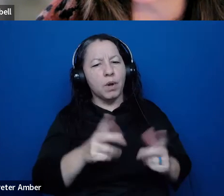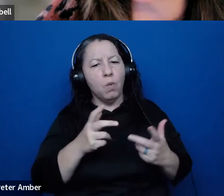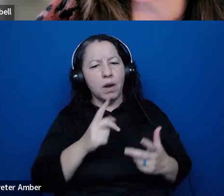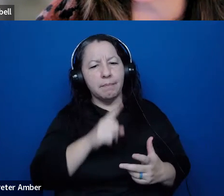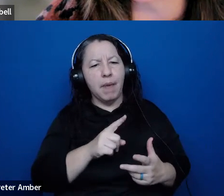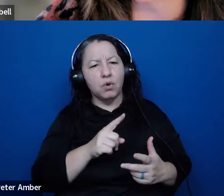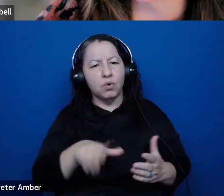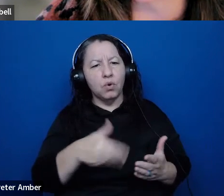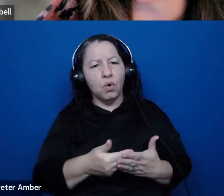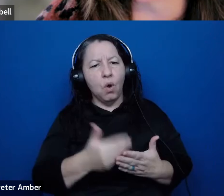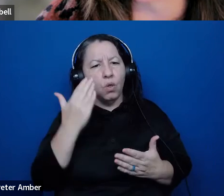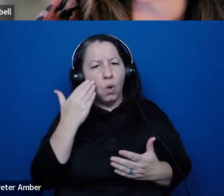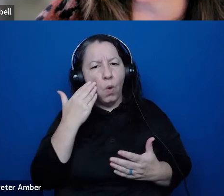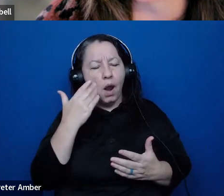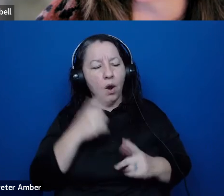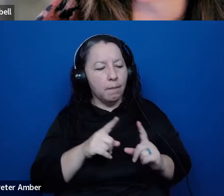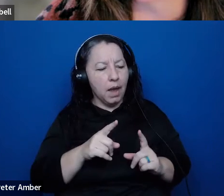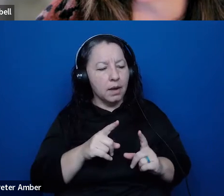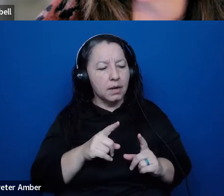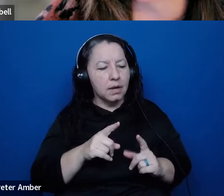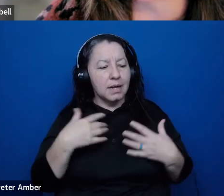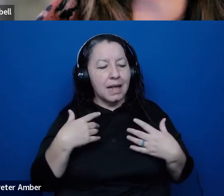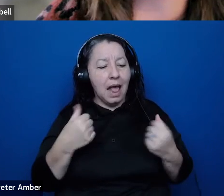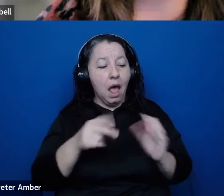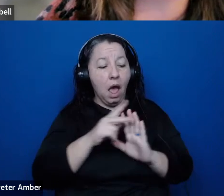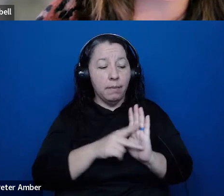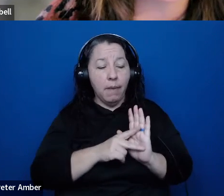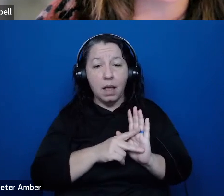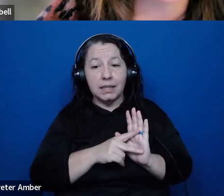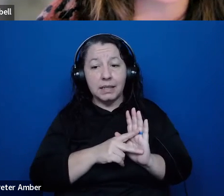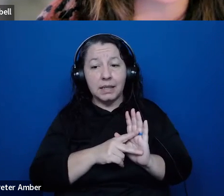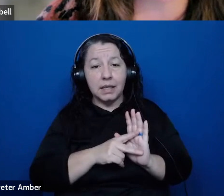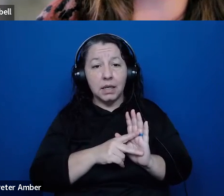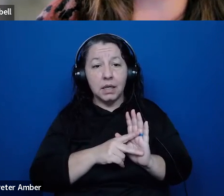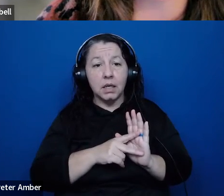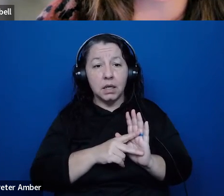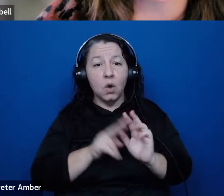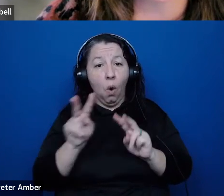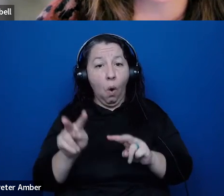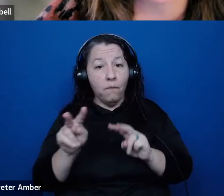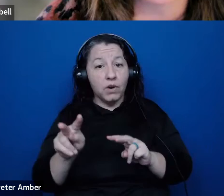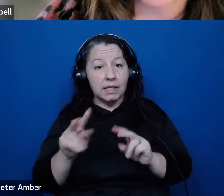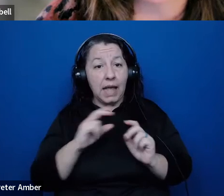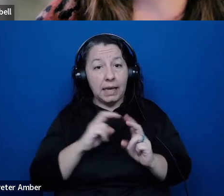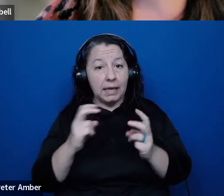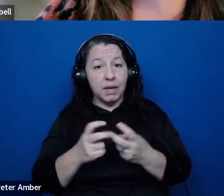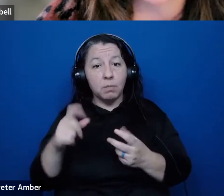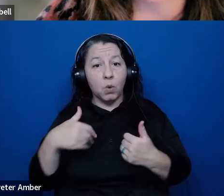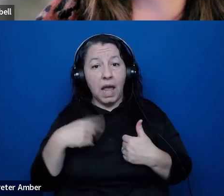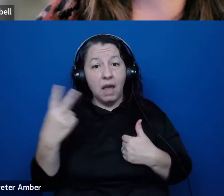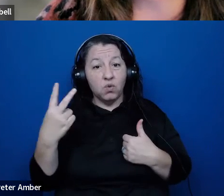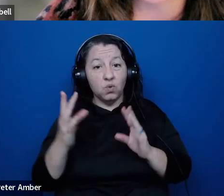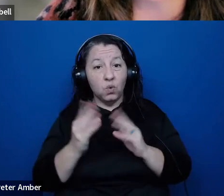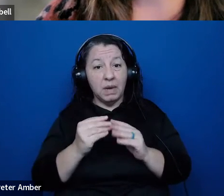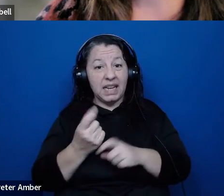everyone's aware. The Health Policy Oversight Committee, it's supposed to have 2 meetings every year. They're